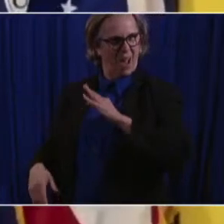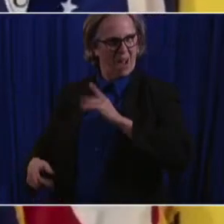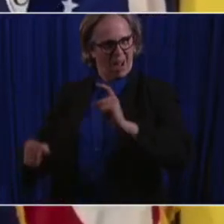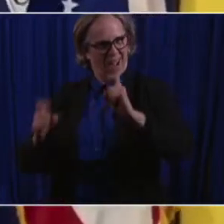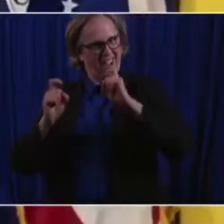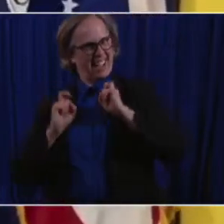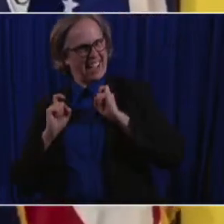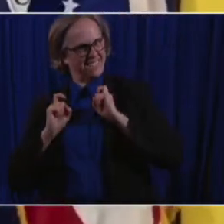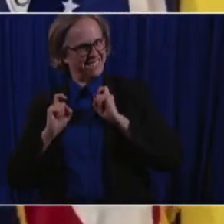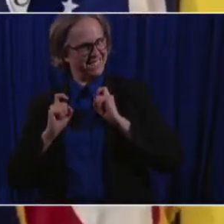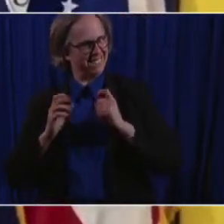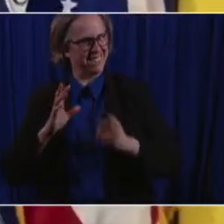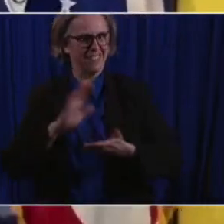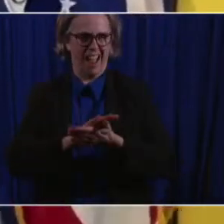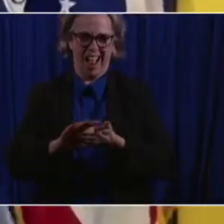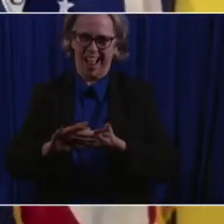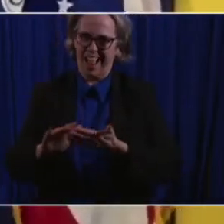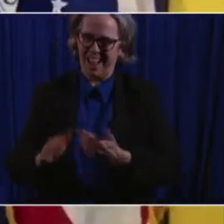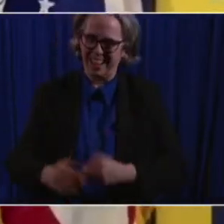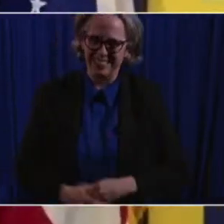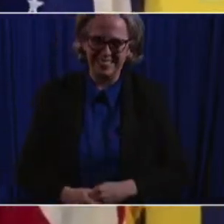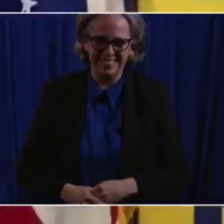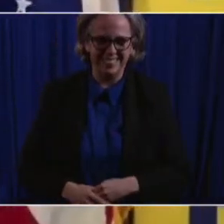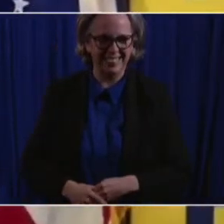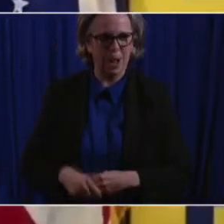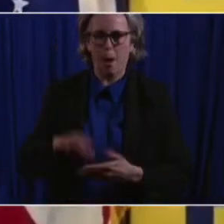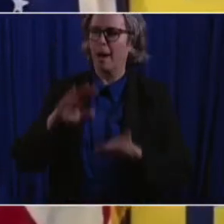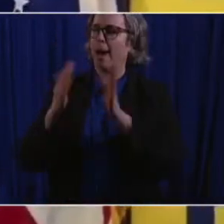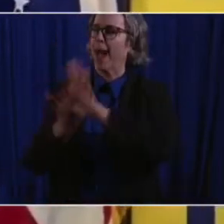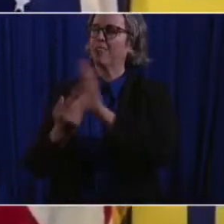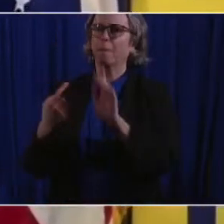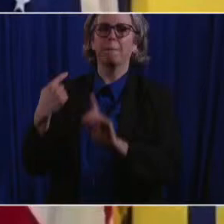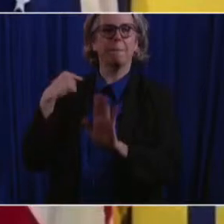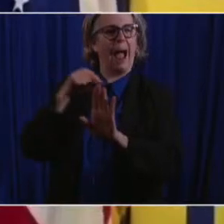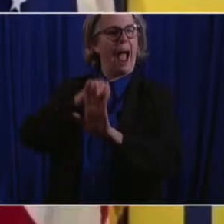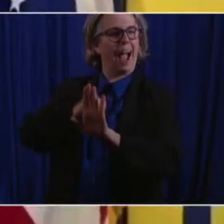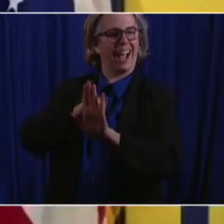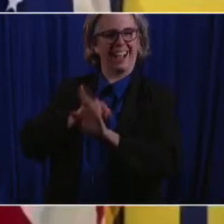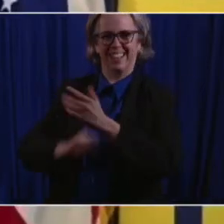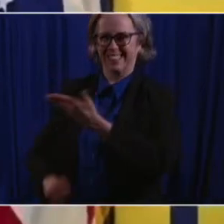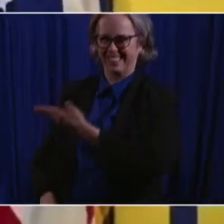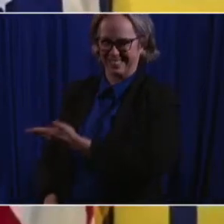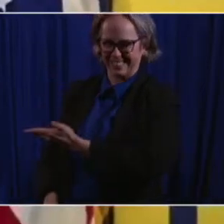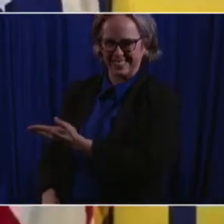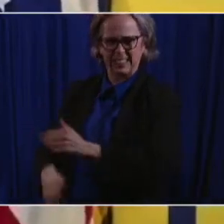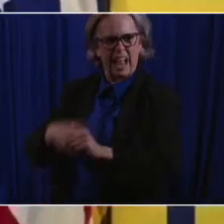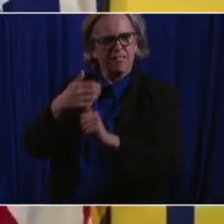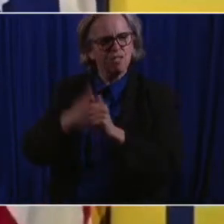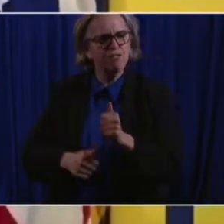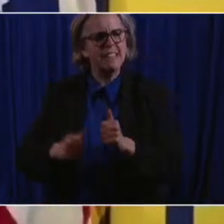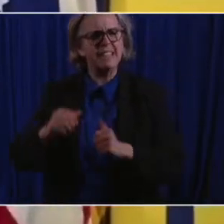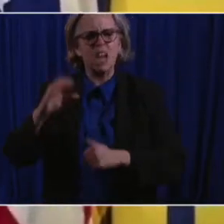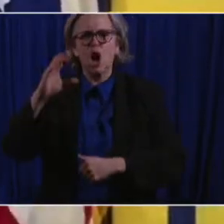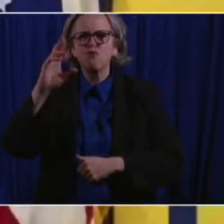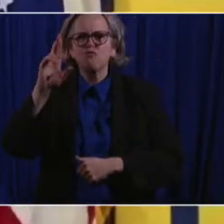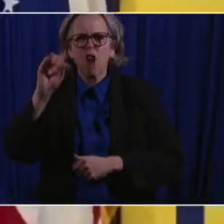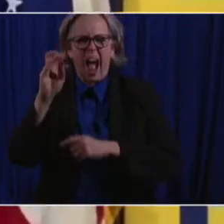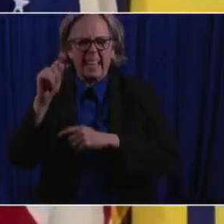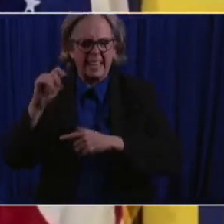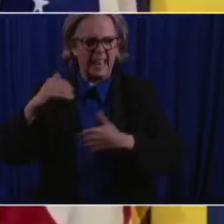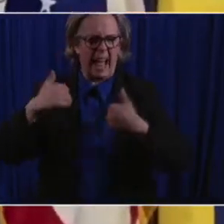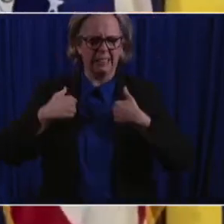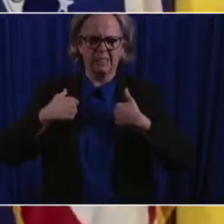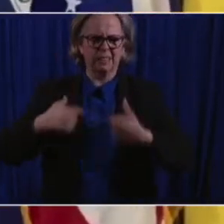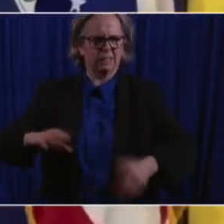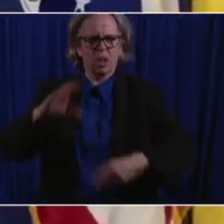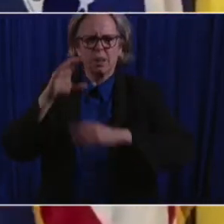we got a little bit on the back there too. So anyway, every rocket has a mission to improve the human condition. So, Mr. President,